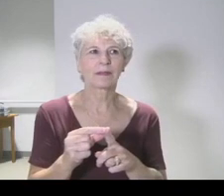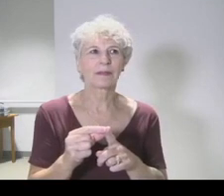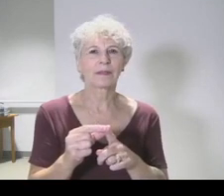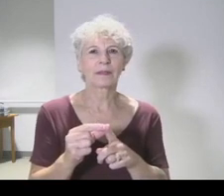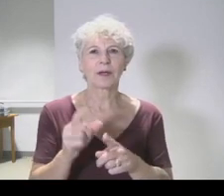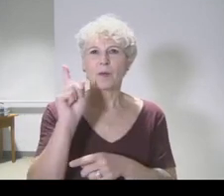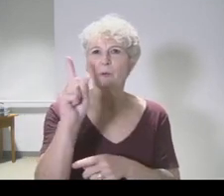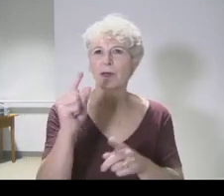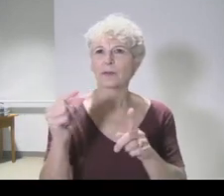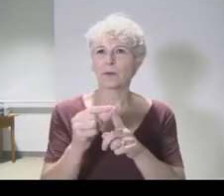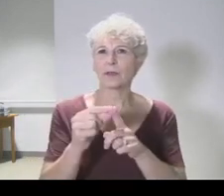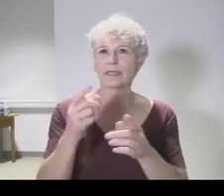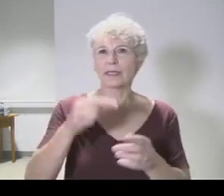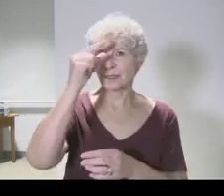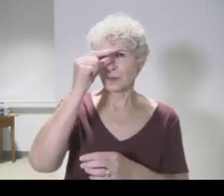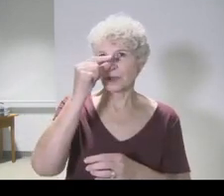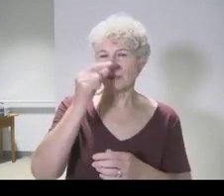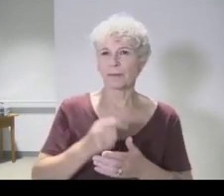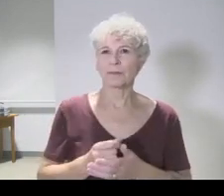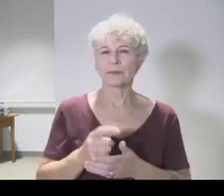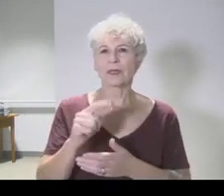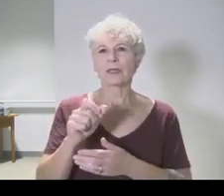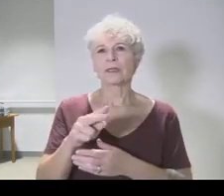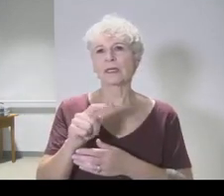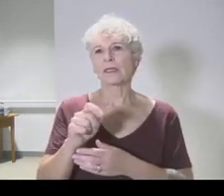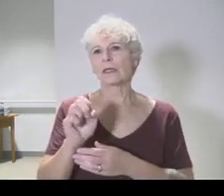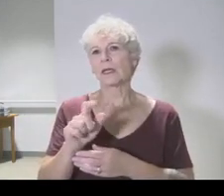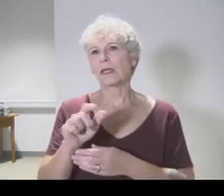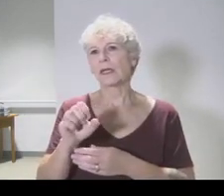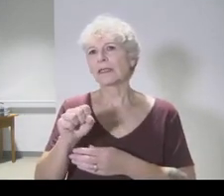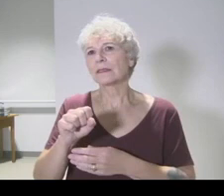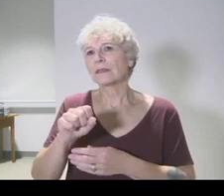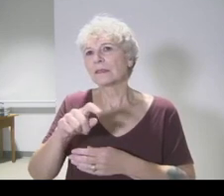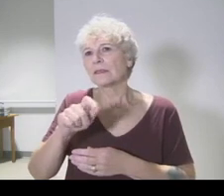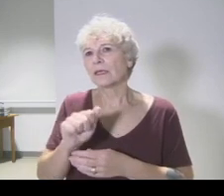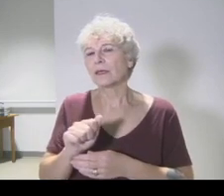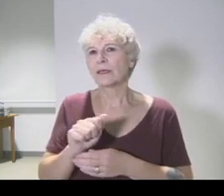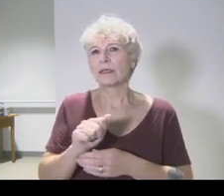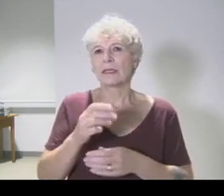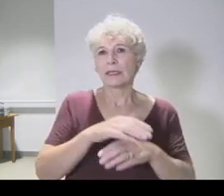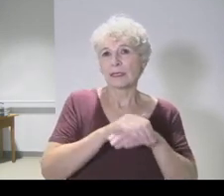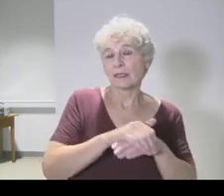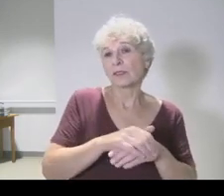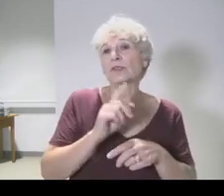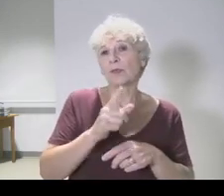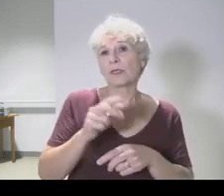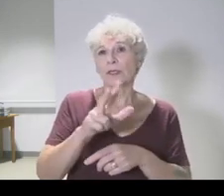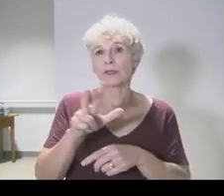It's one word in Greek, tetelestai. In English, it's actually three words.